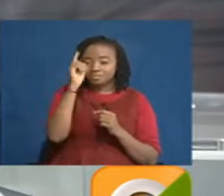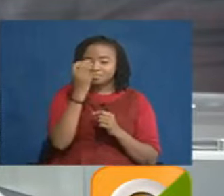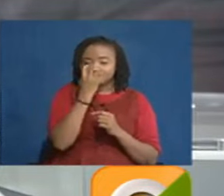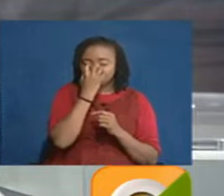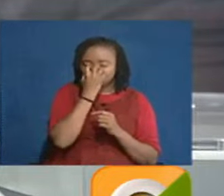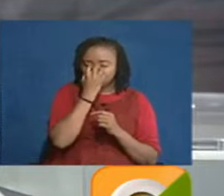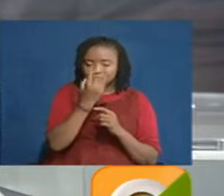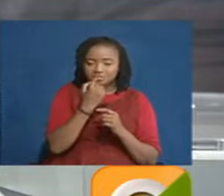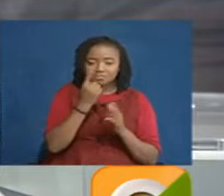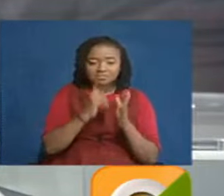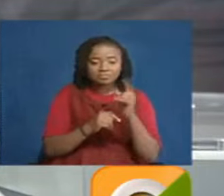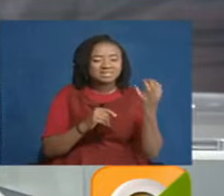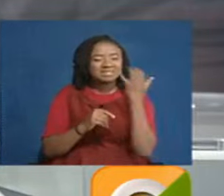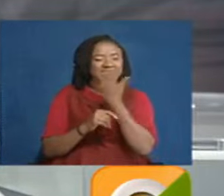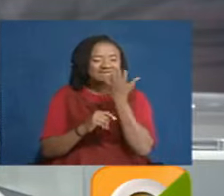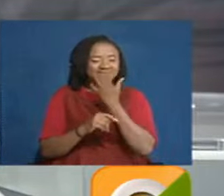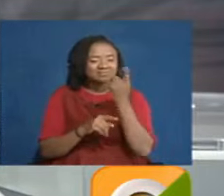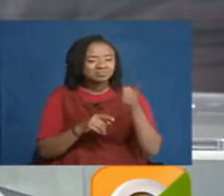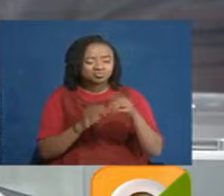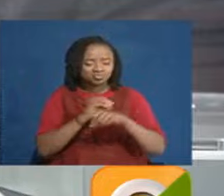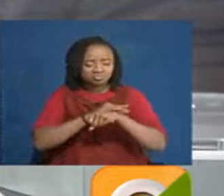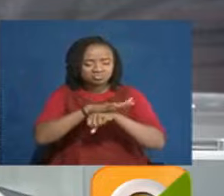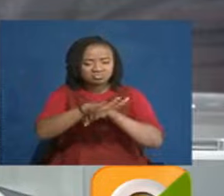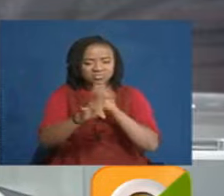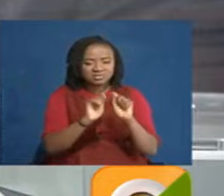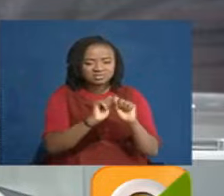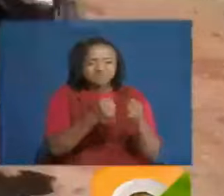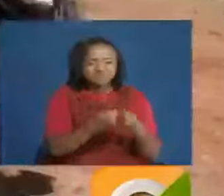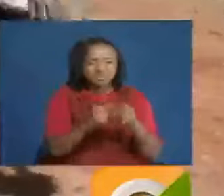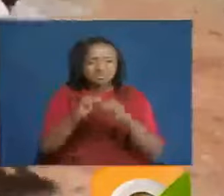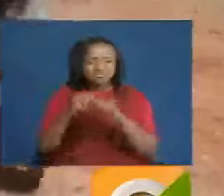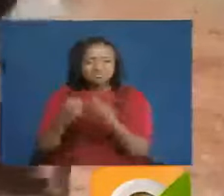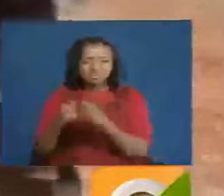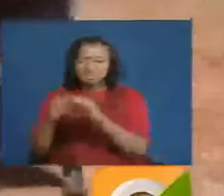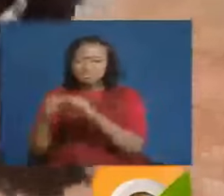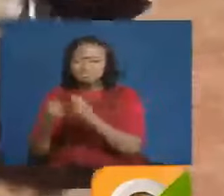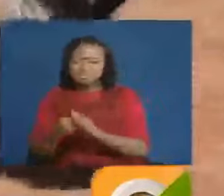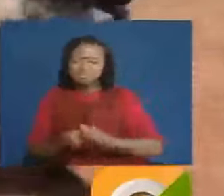DP of preaching tribalism.